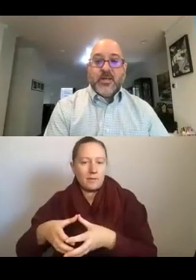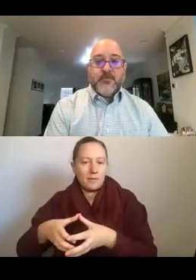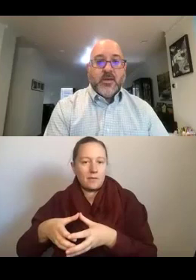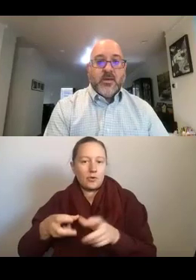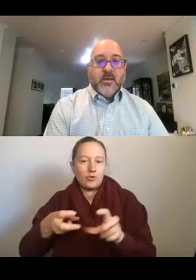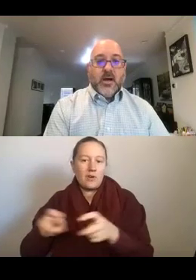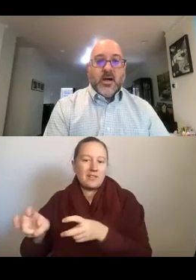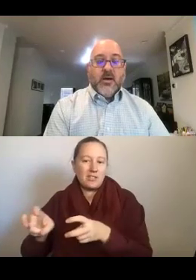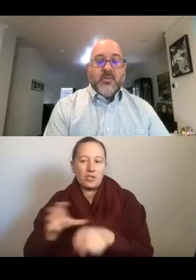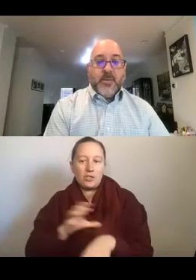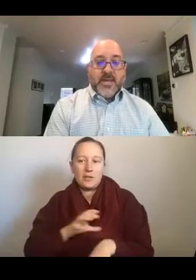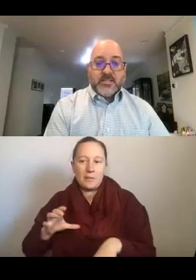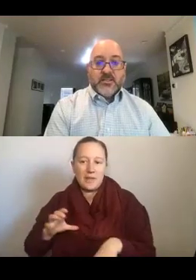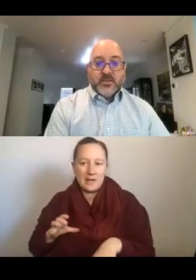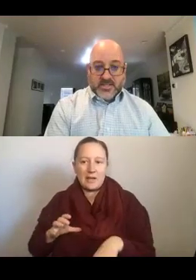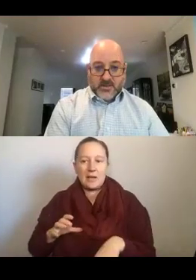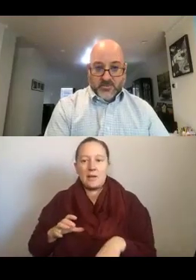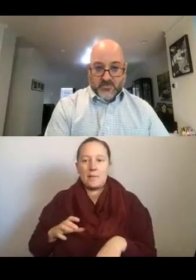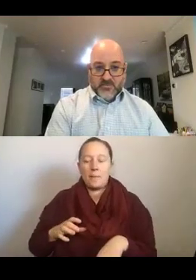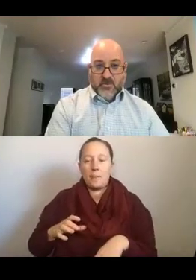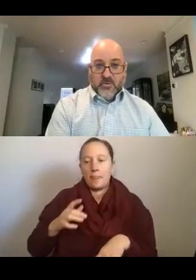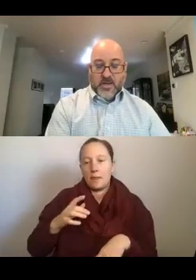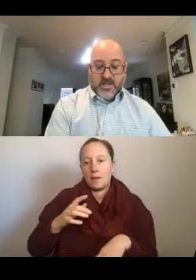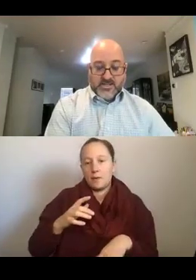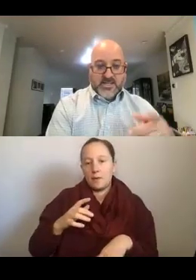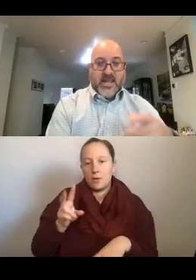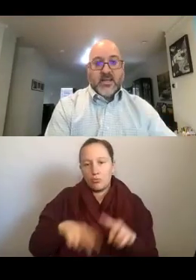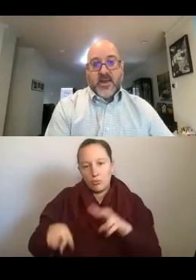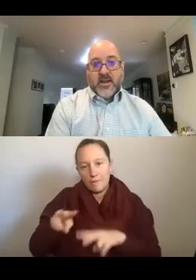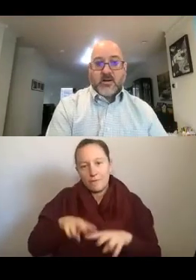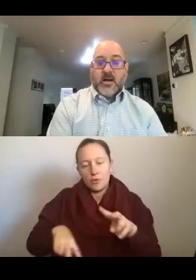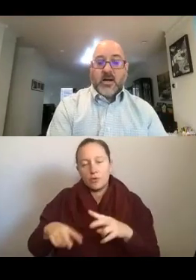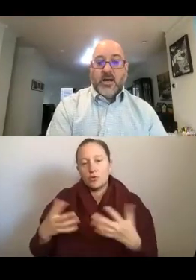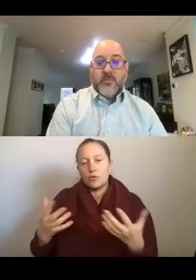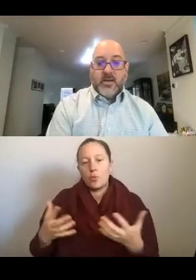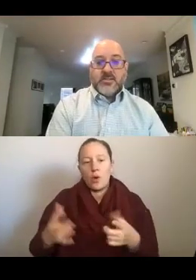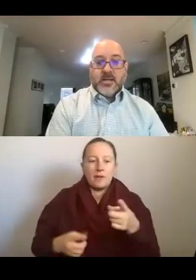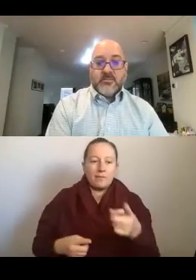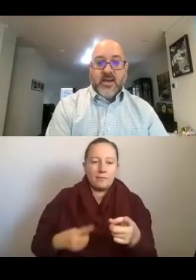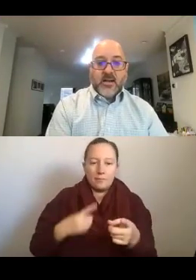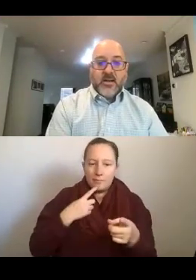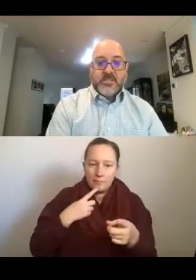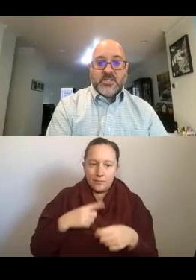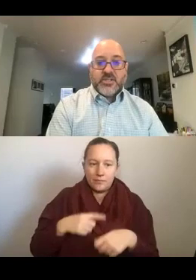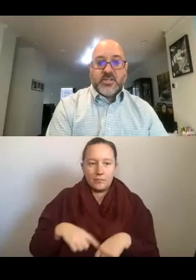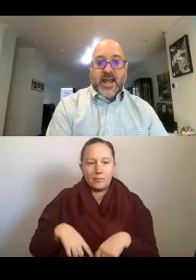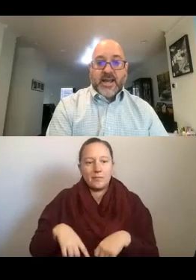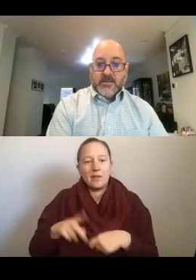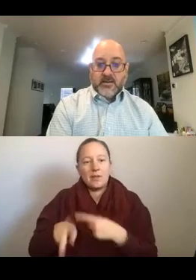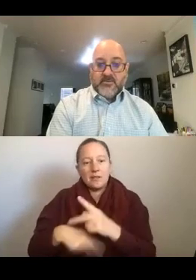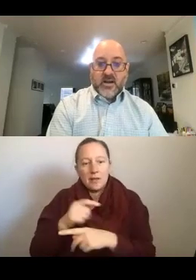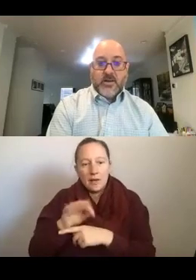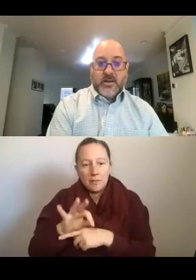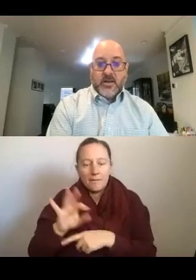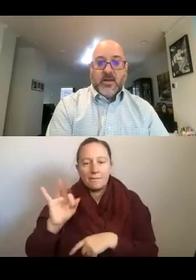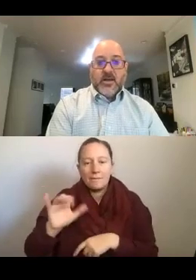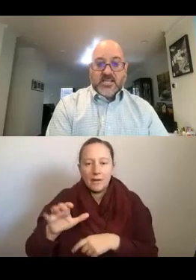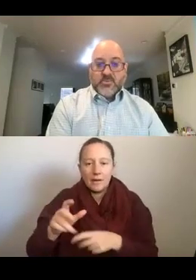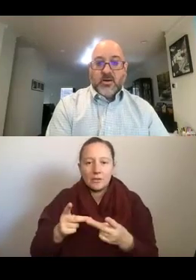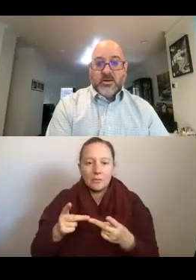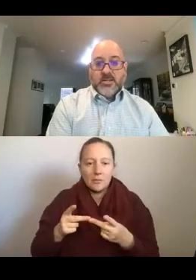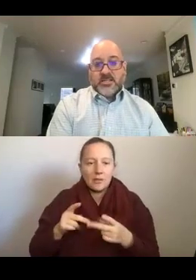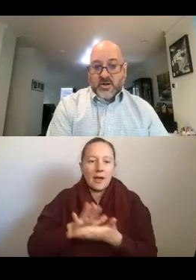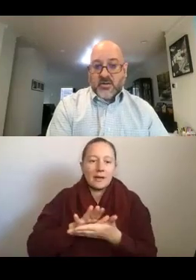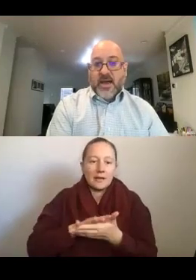transition committee that basically looks at what is indicated there, types of faculty position, the academic environment,